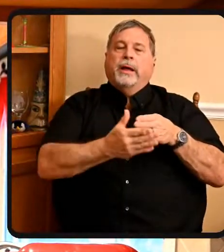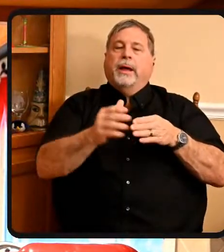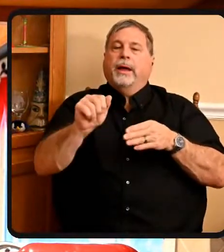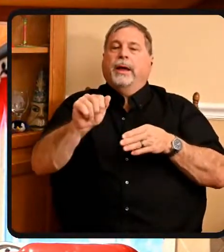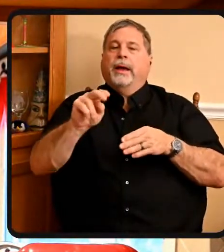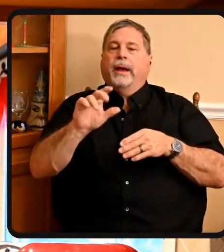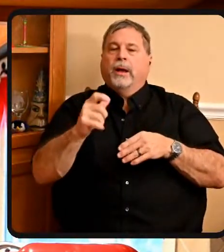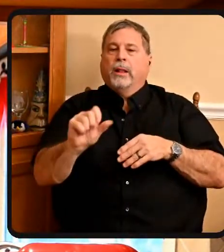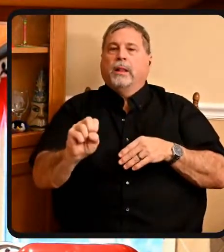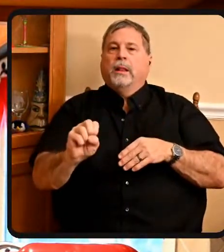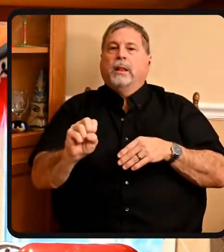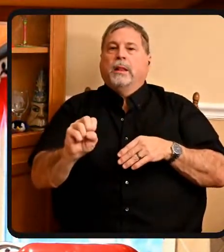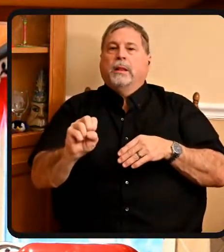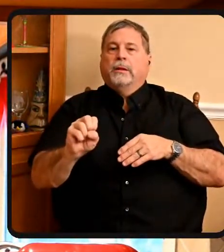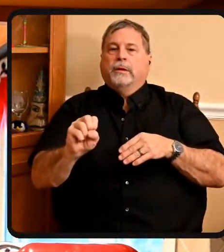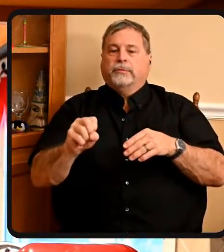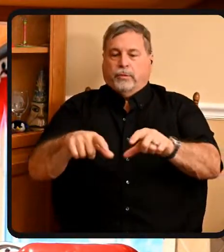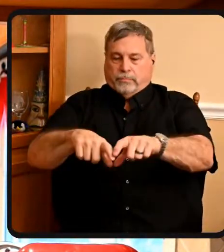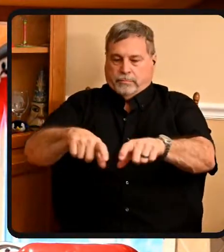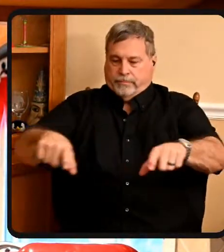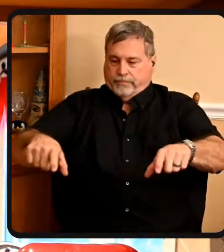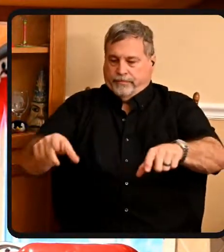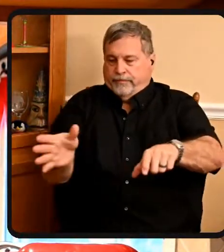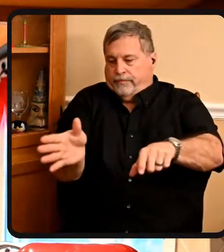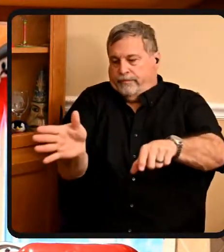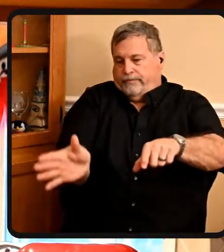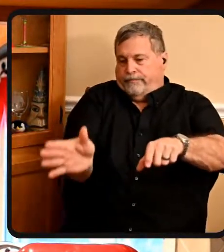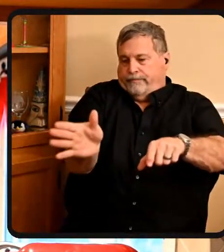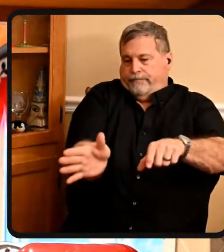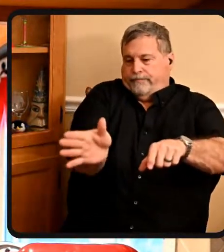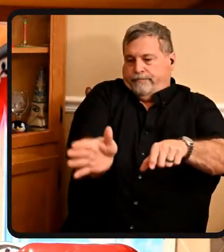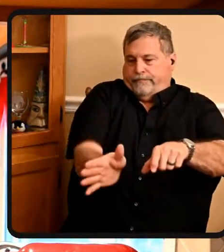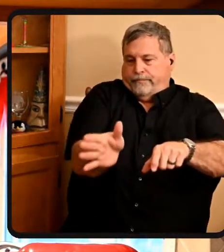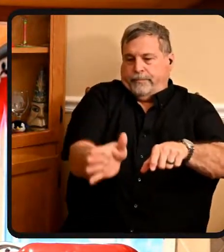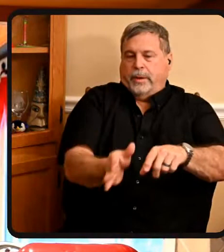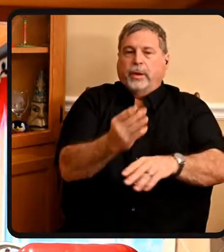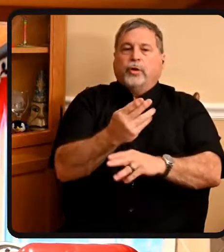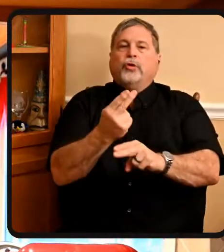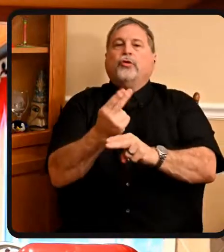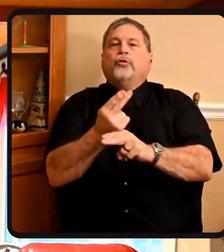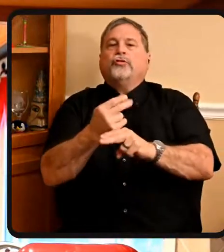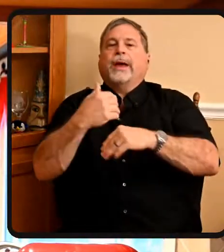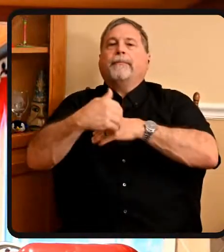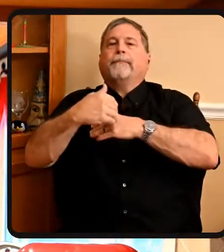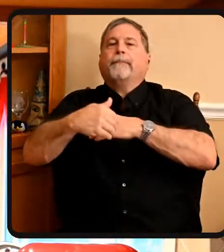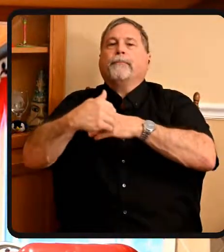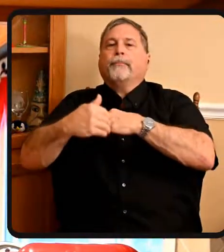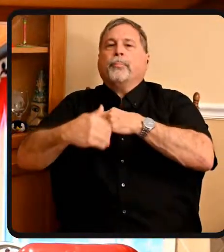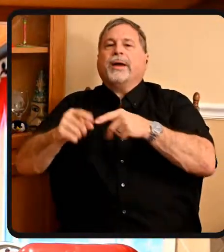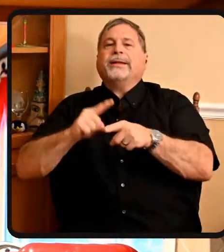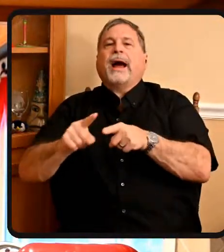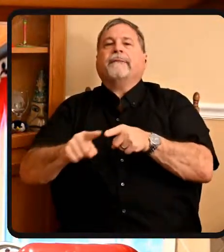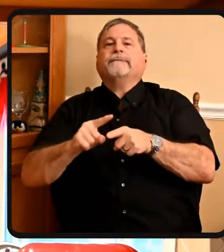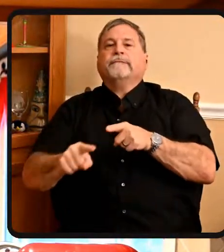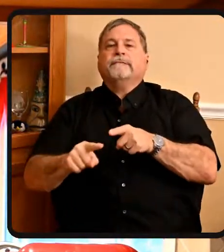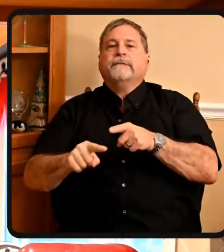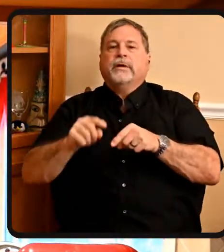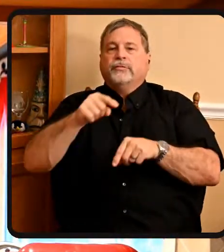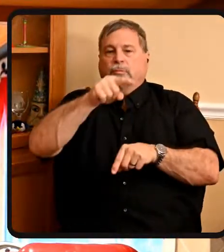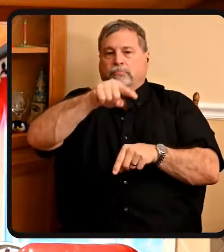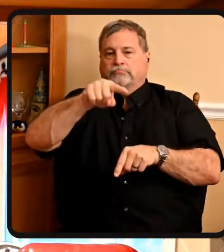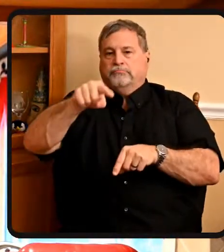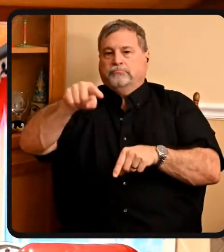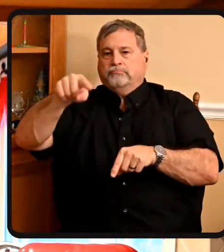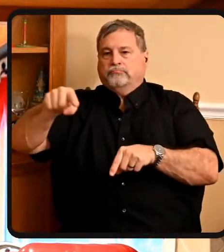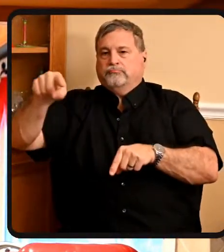this at an angle. And we're going to use a bread knife. So it has that serrated edge. We're